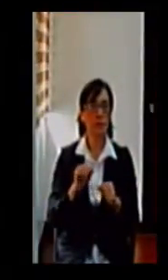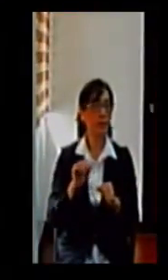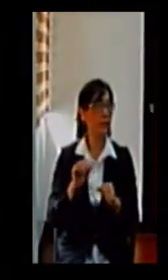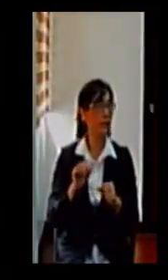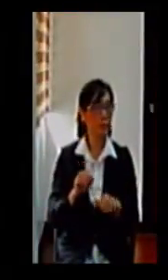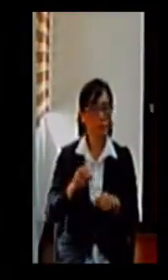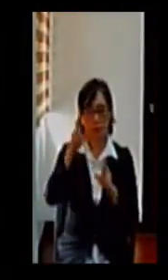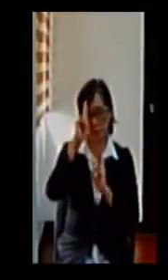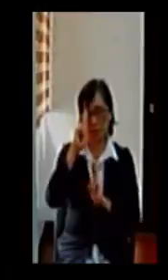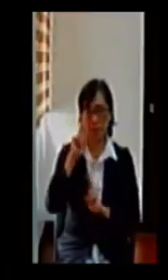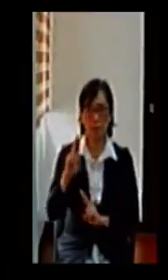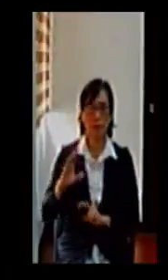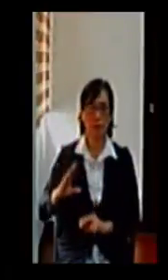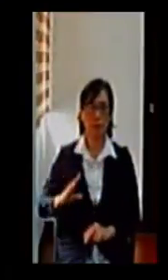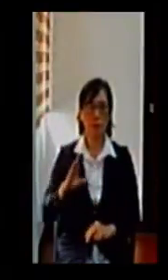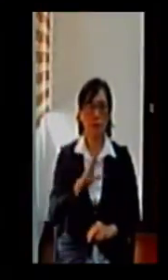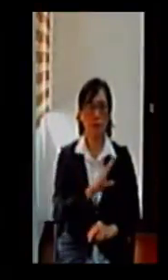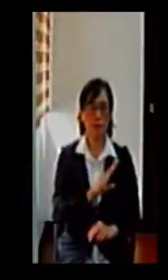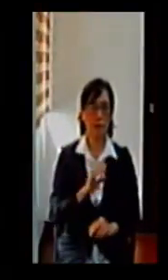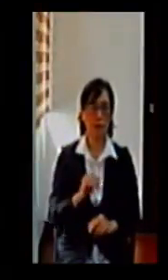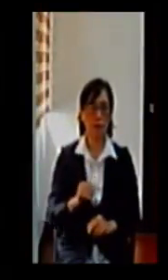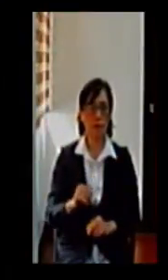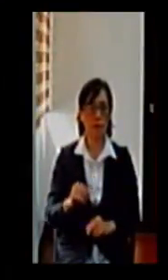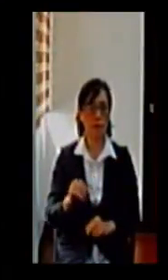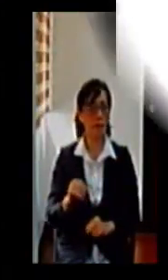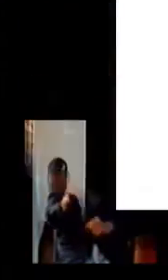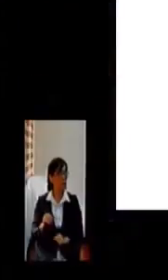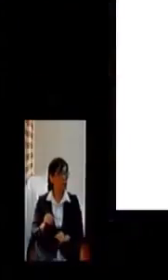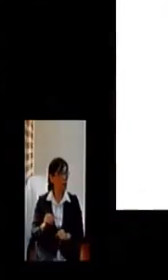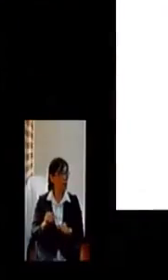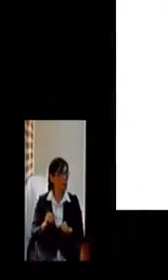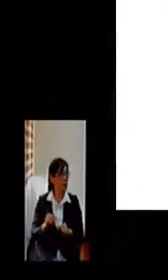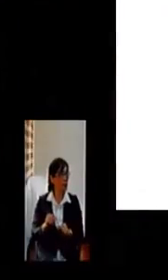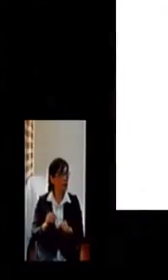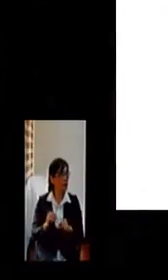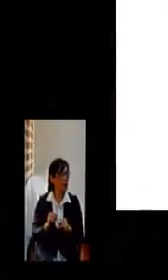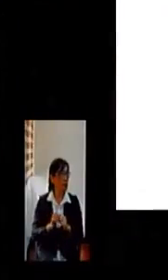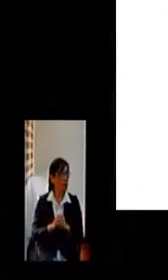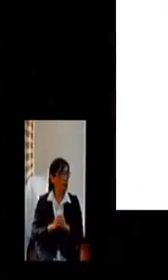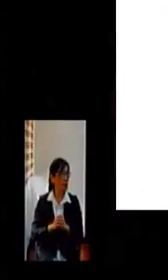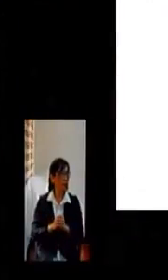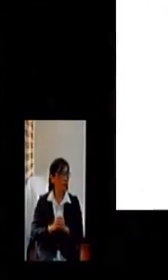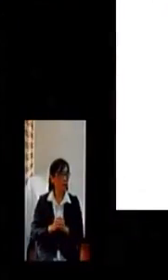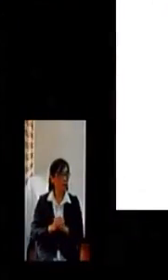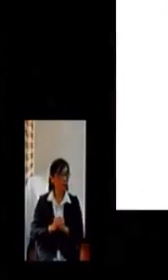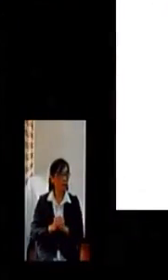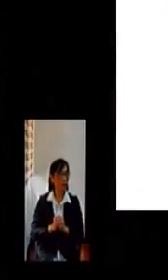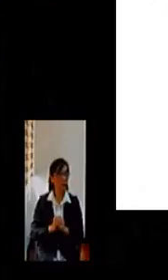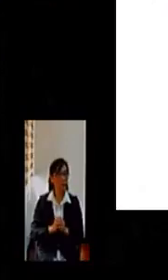Honorable Commissioners, mga higala at mga iksoon, maya paldo kay